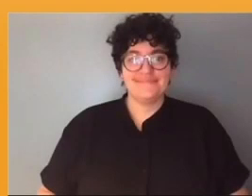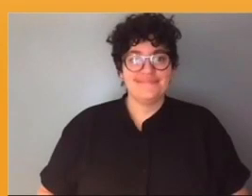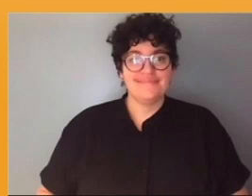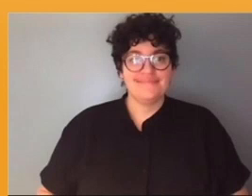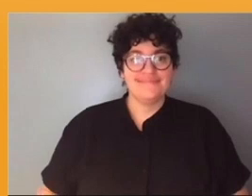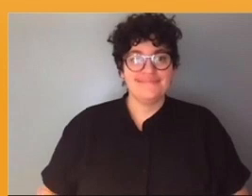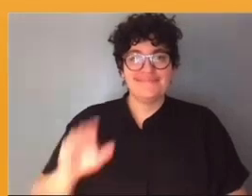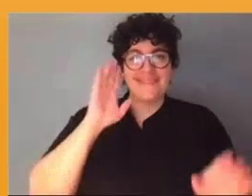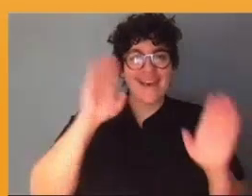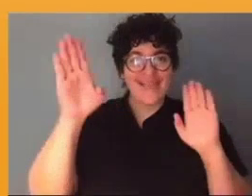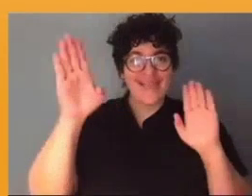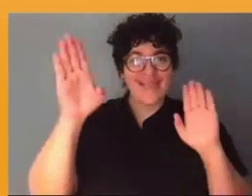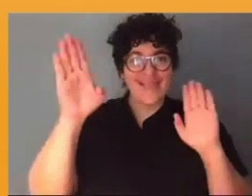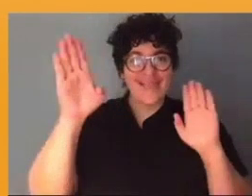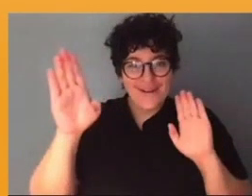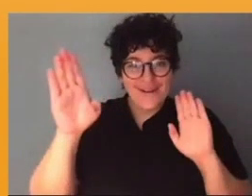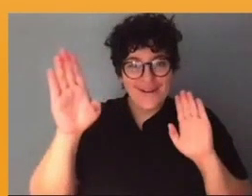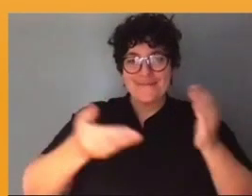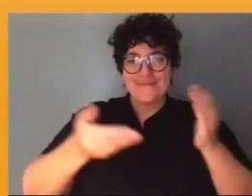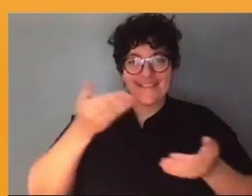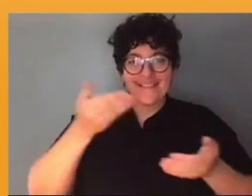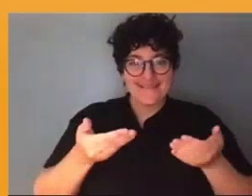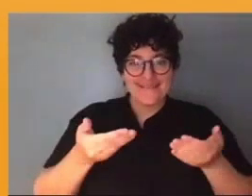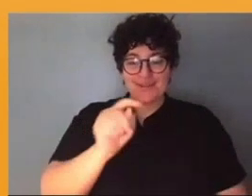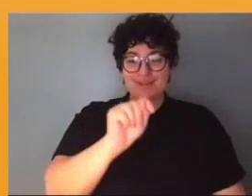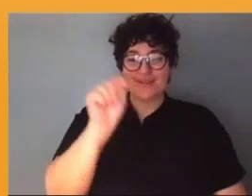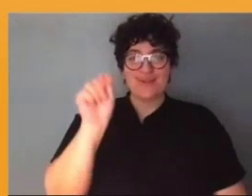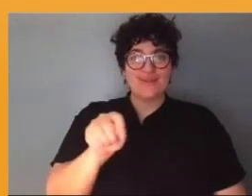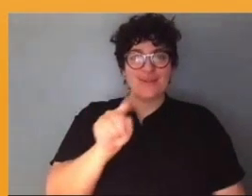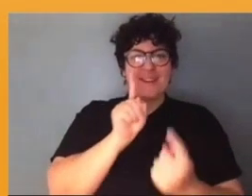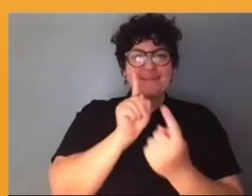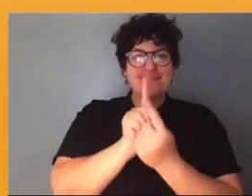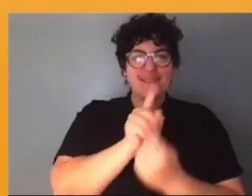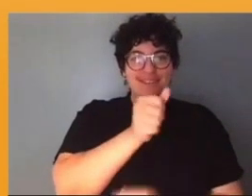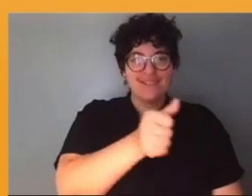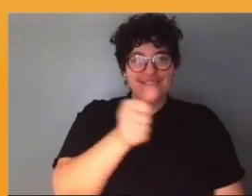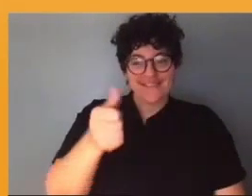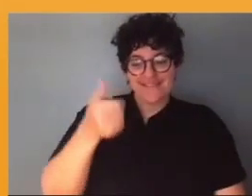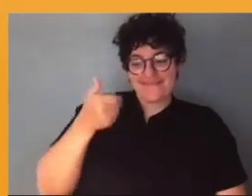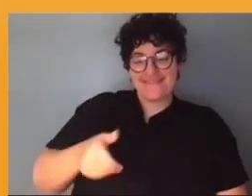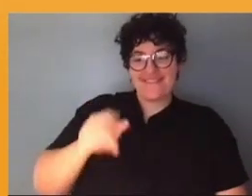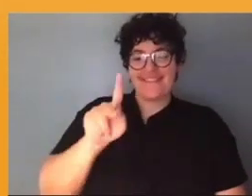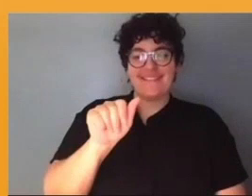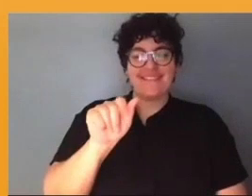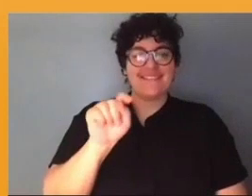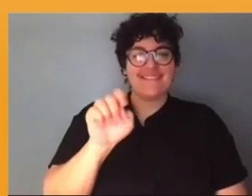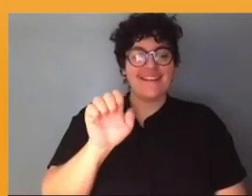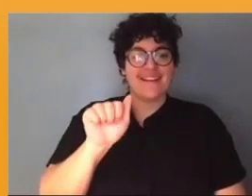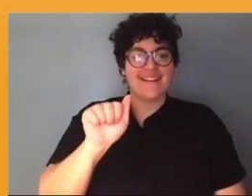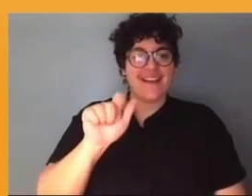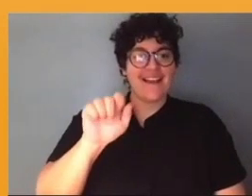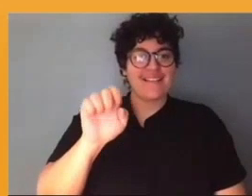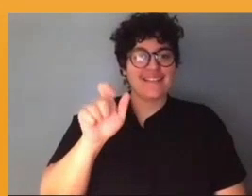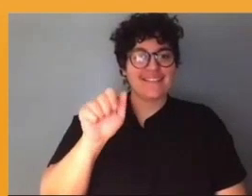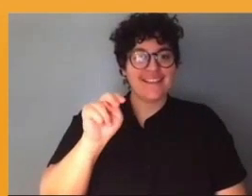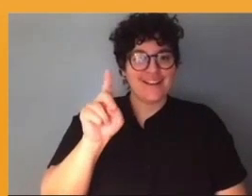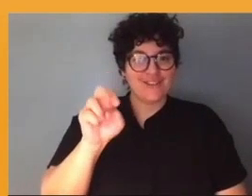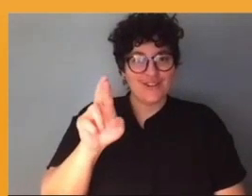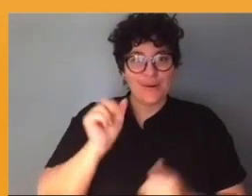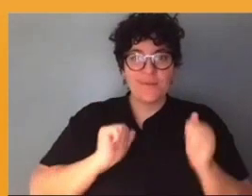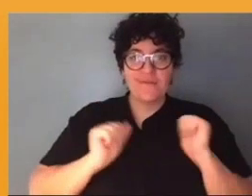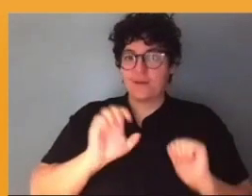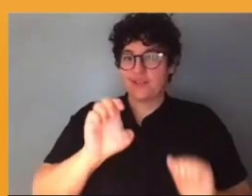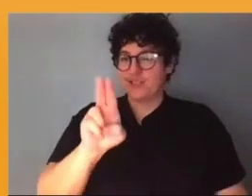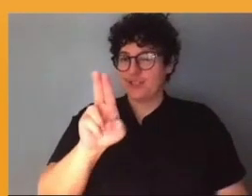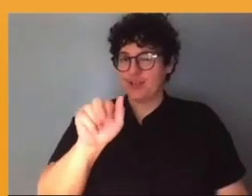Hello, and welcome to Tucson Meet Yourself. My name is Kate Alexander, performance curator for the festival, and I'm so